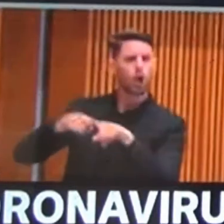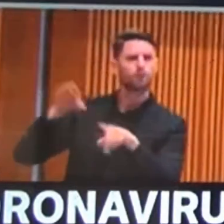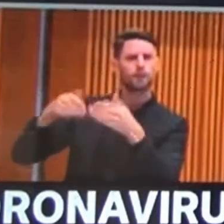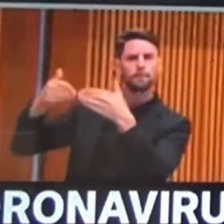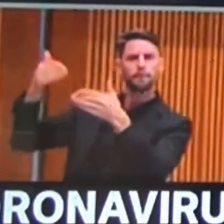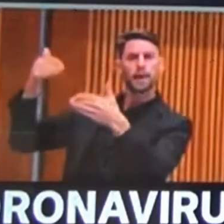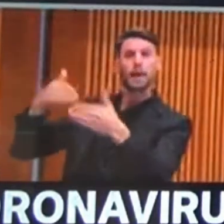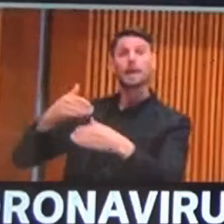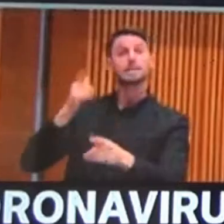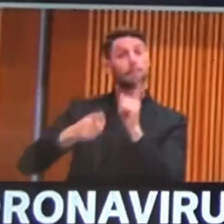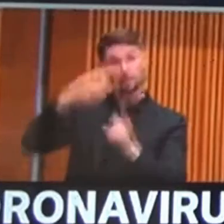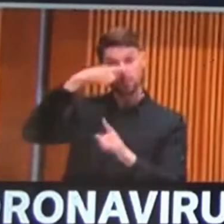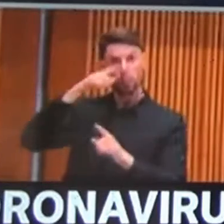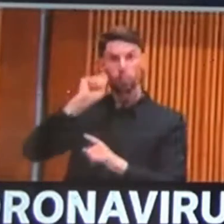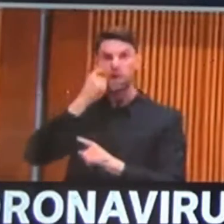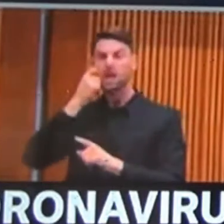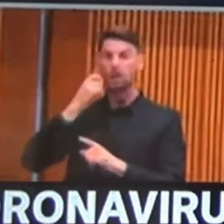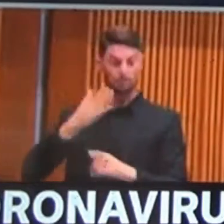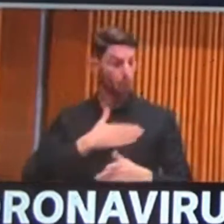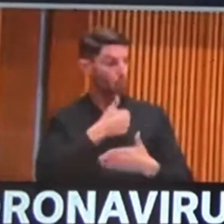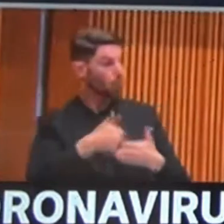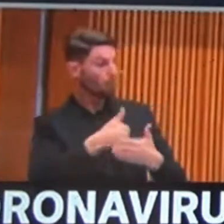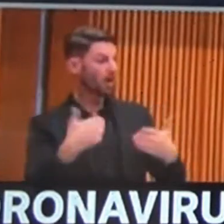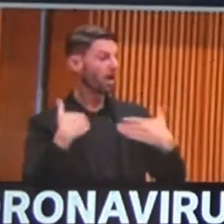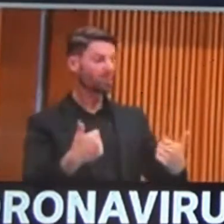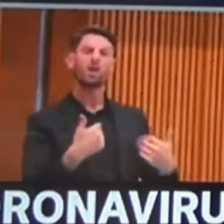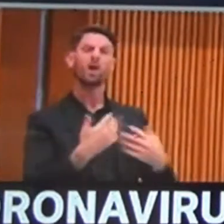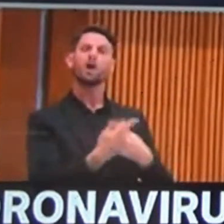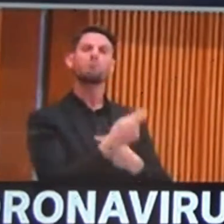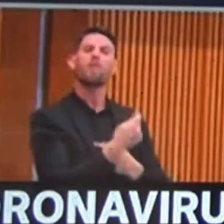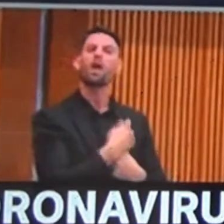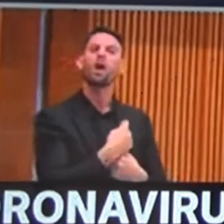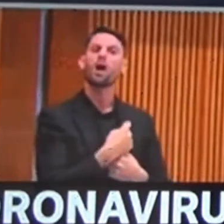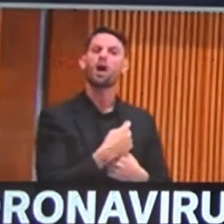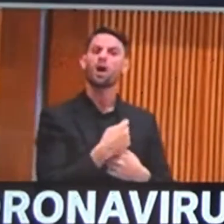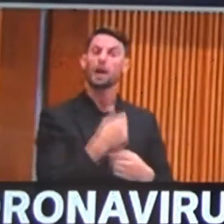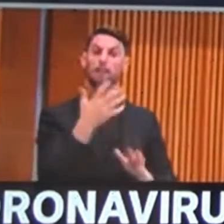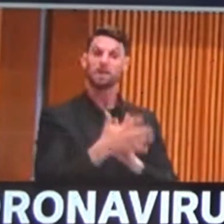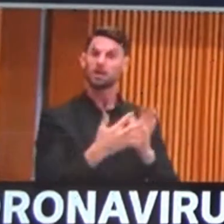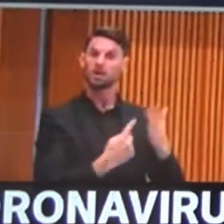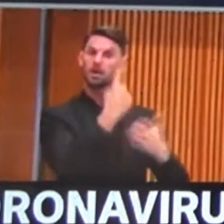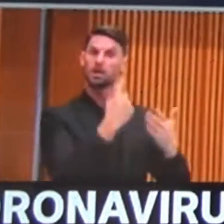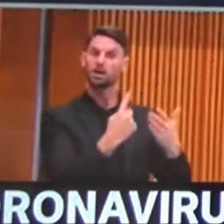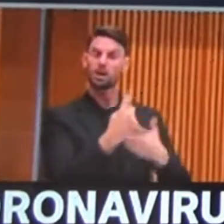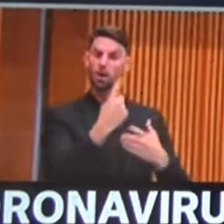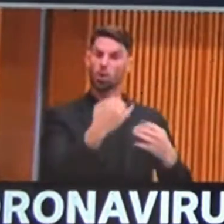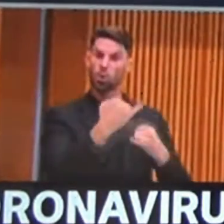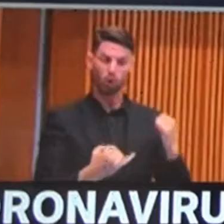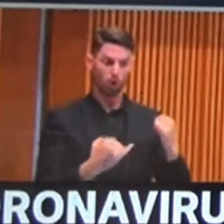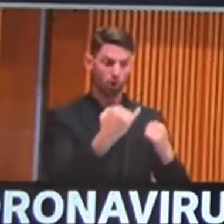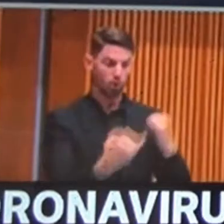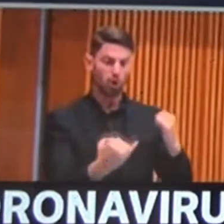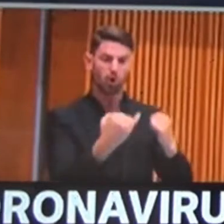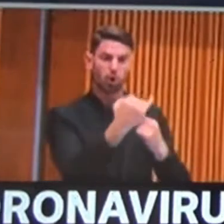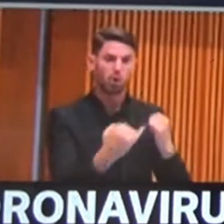get the regular health care they need. And sometimes we see more morbidity and mortality occurring from preventable